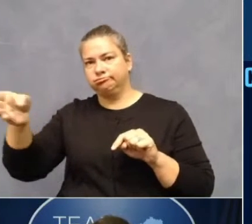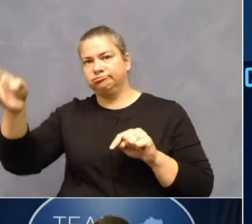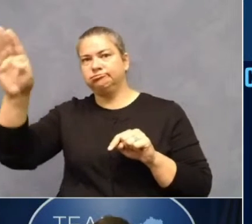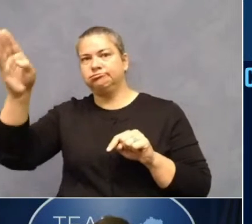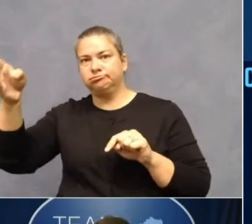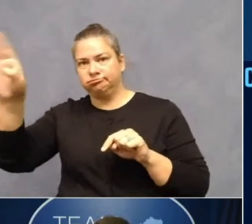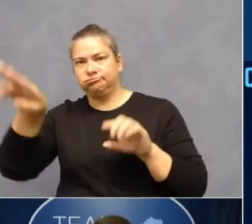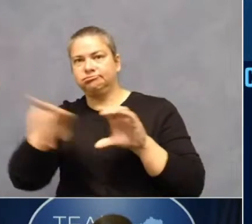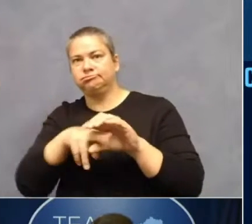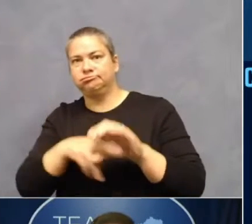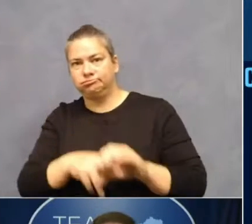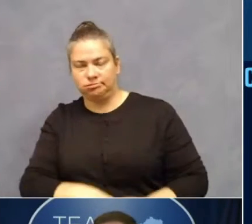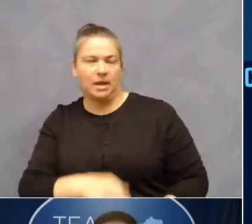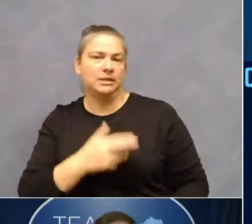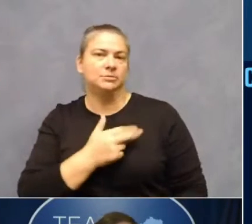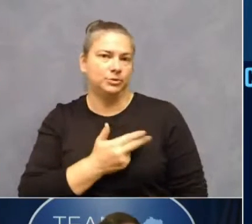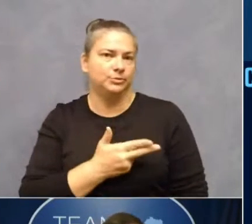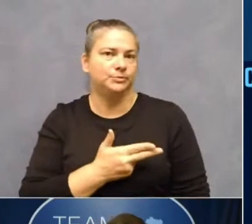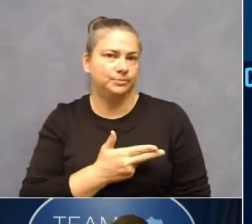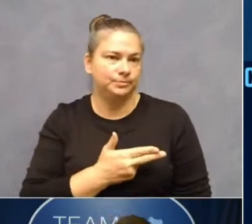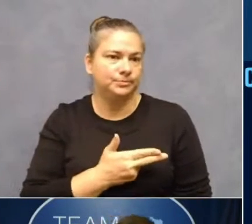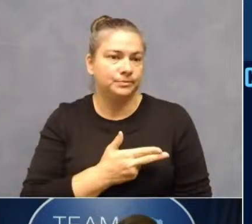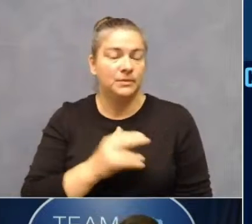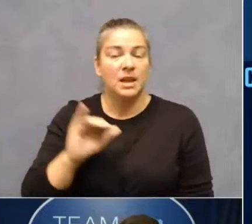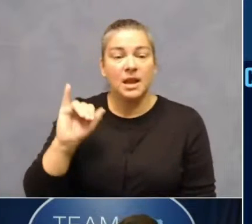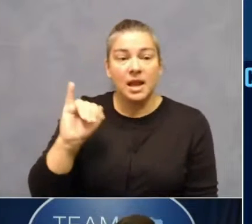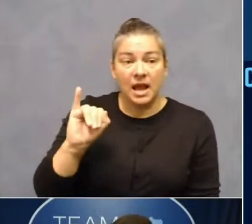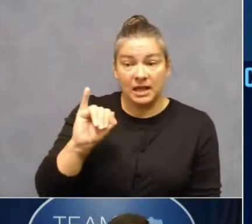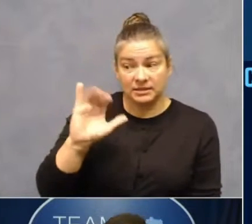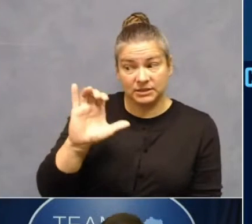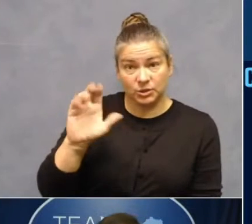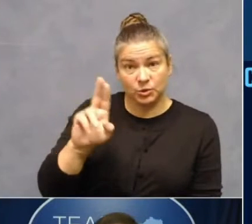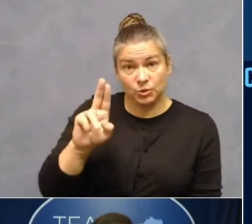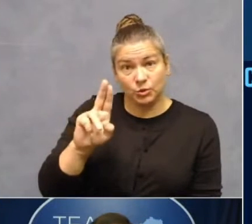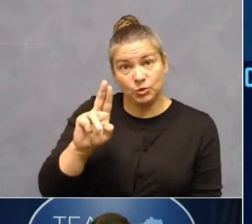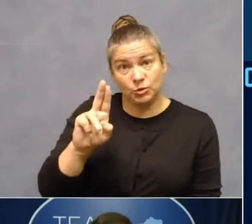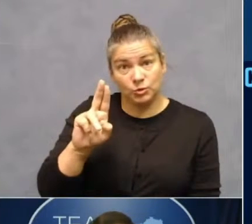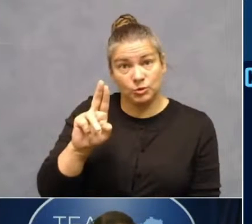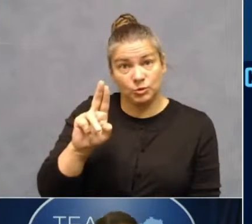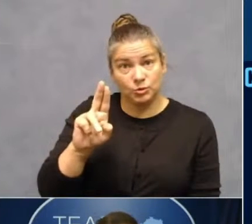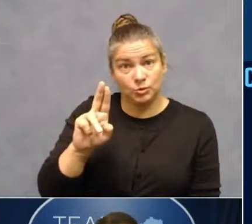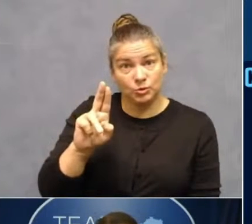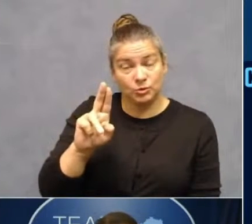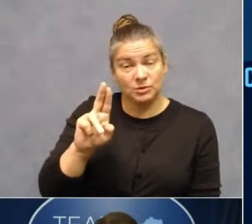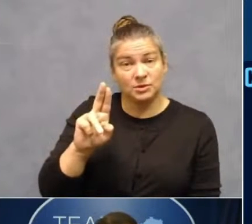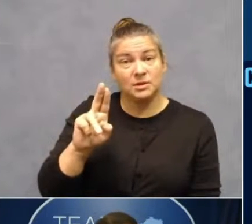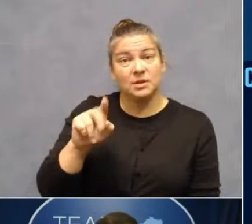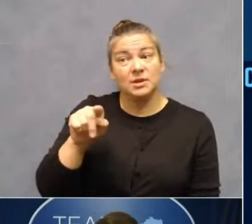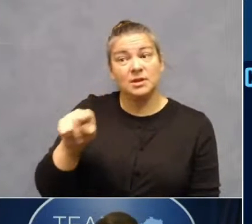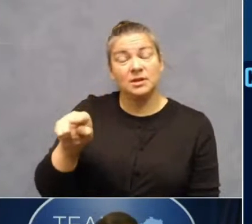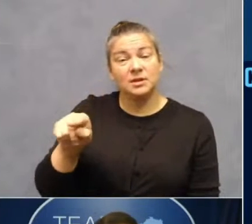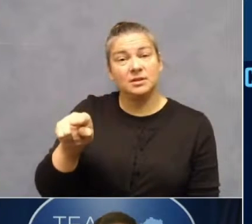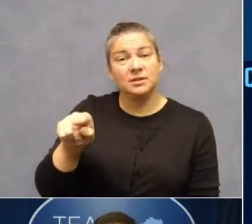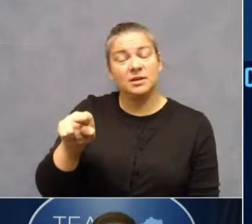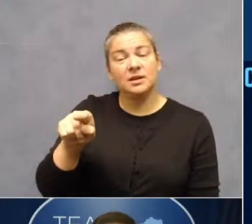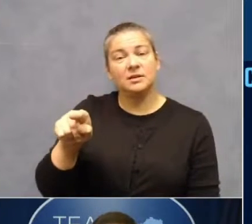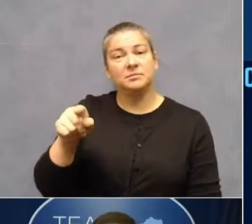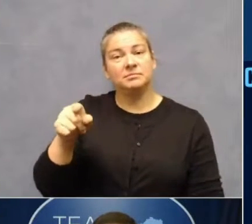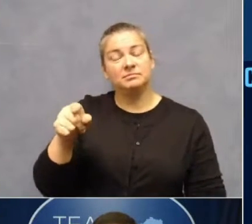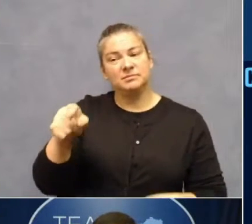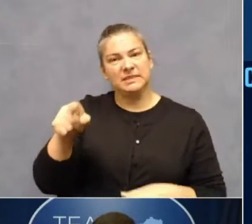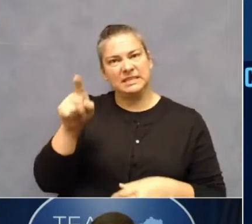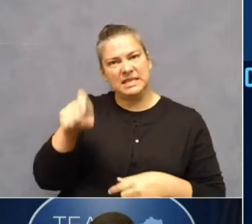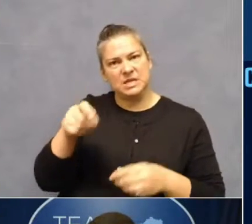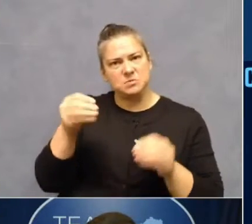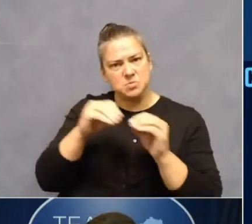use. ICU beds, those that aren't just sick enough to be in the hospital, which is a high bar, but need intensive